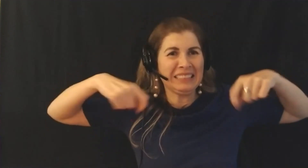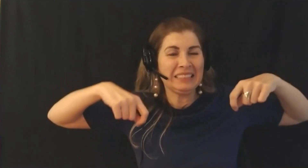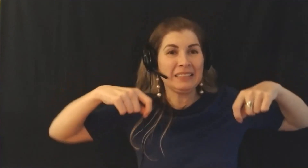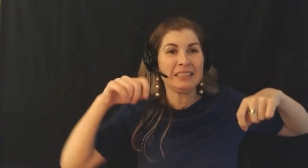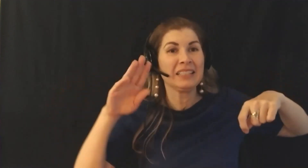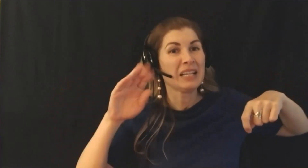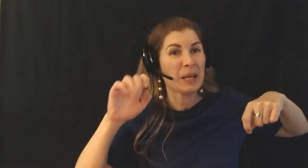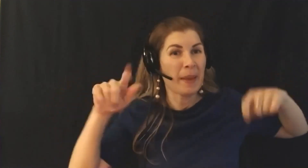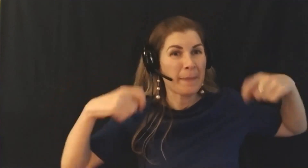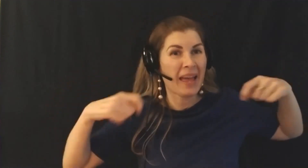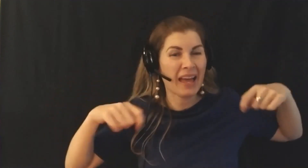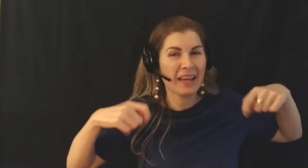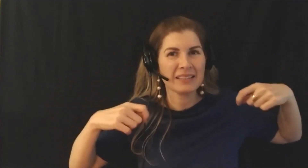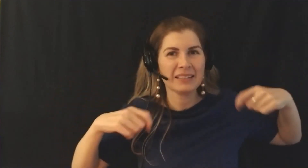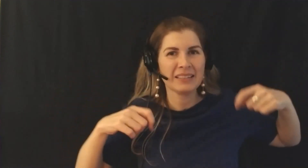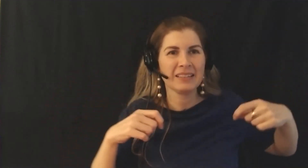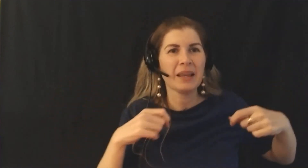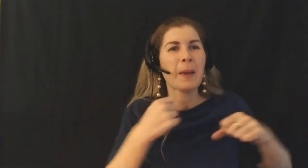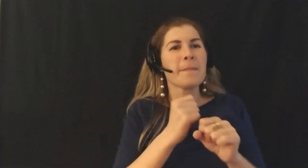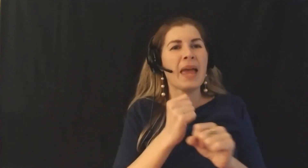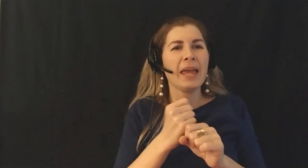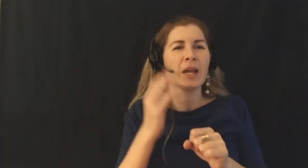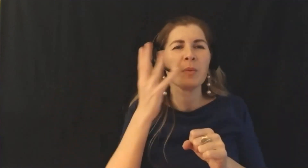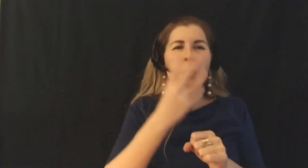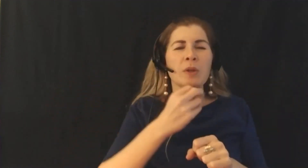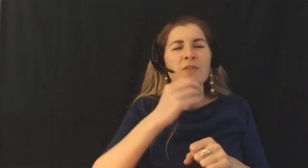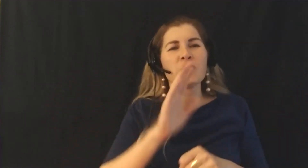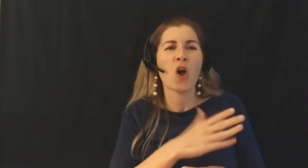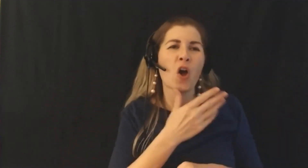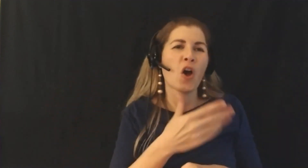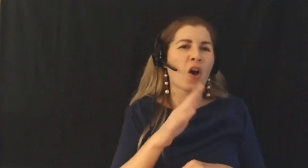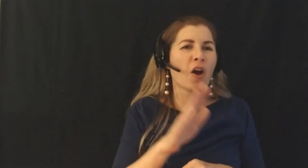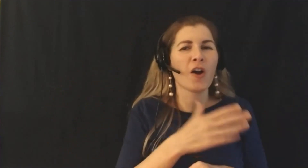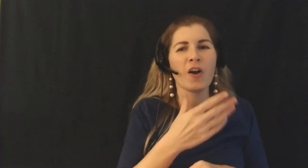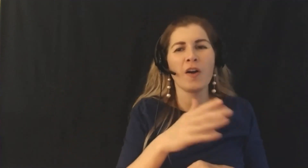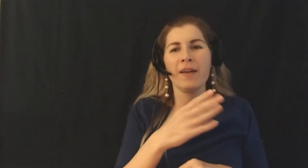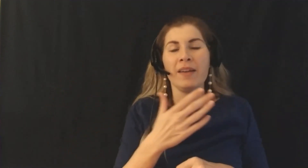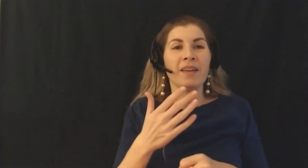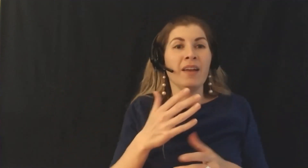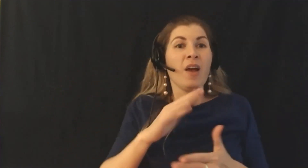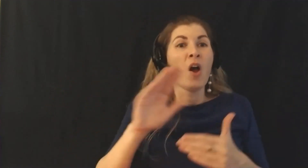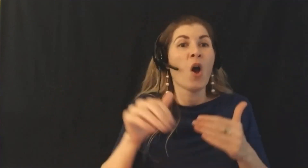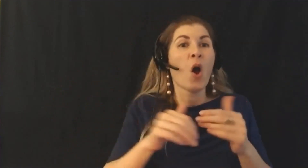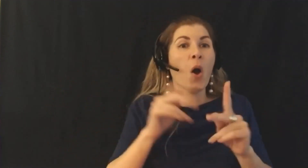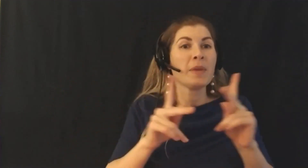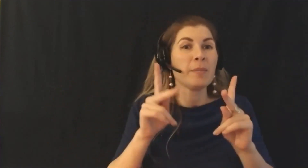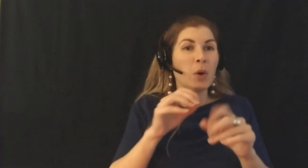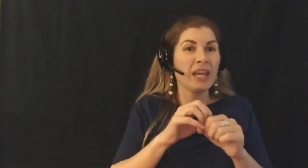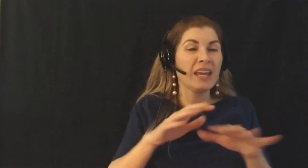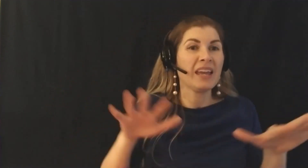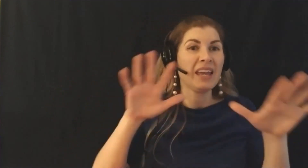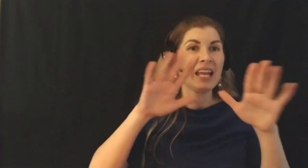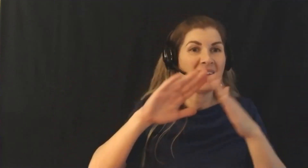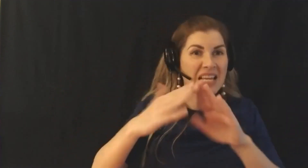bells made such a beautiful song that suddenly all the people in the village